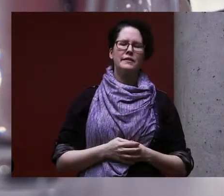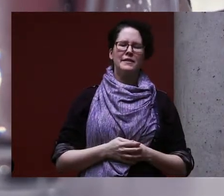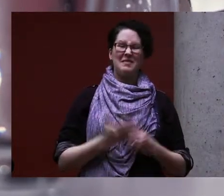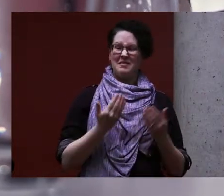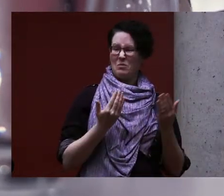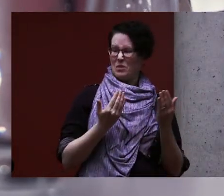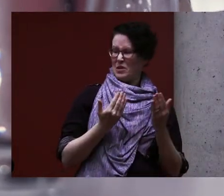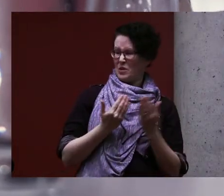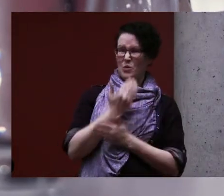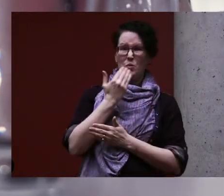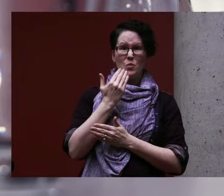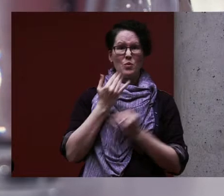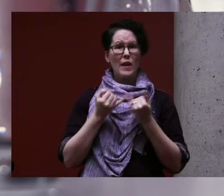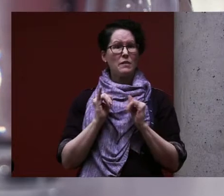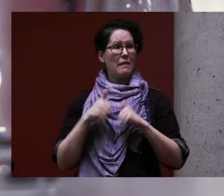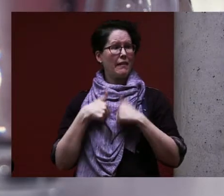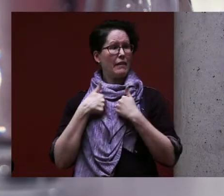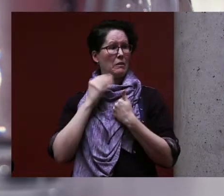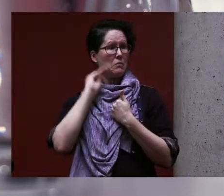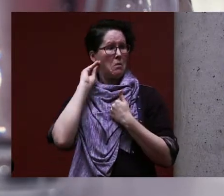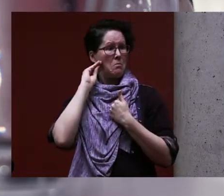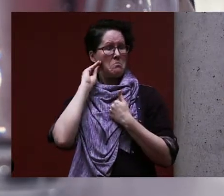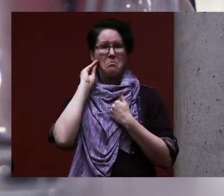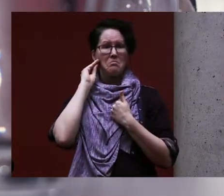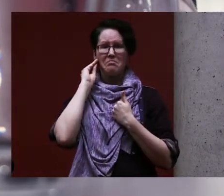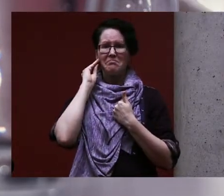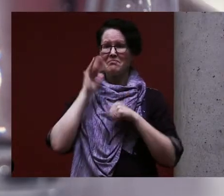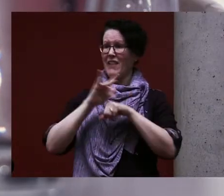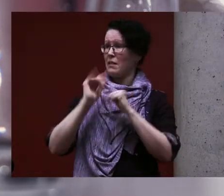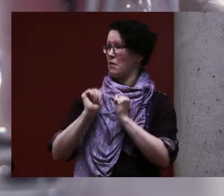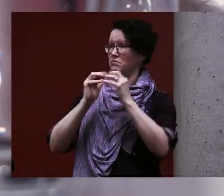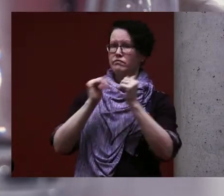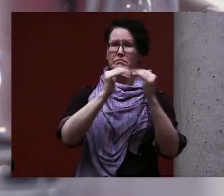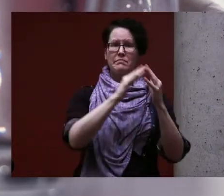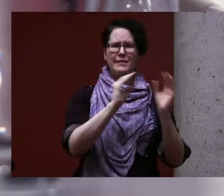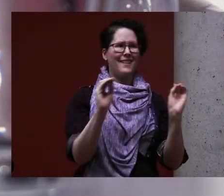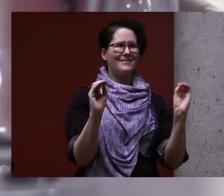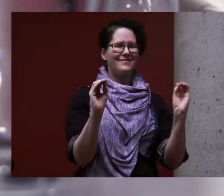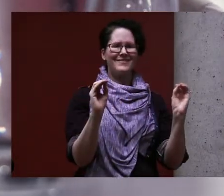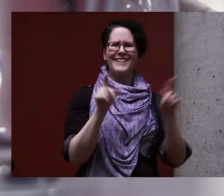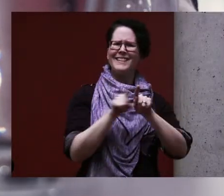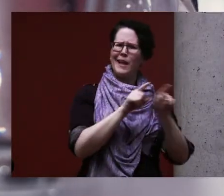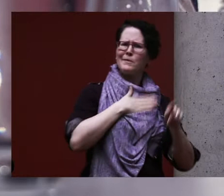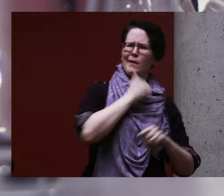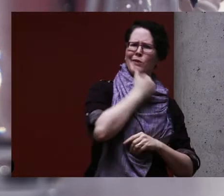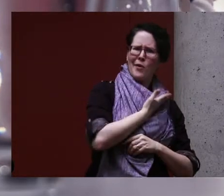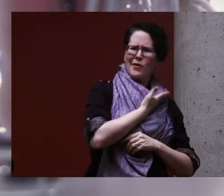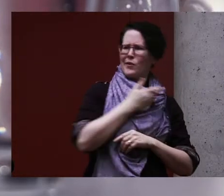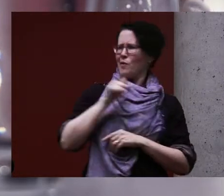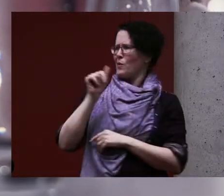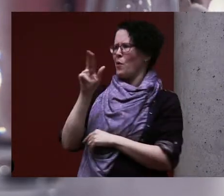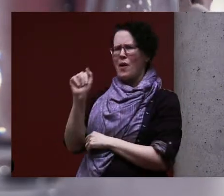no new small options homes currently available for young adults, like Jen, like Laura,